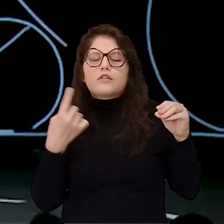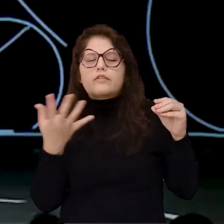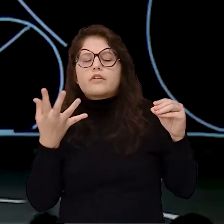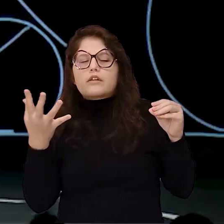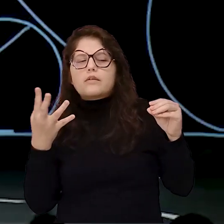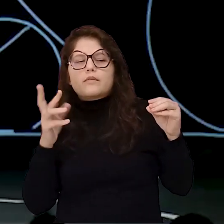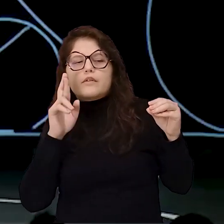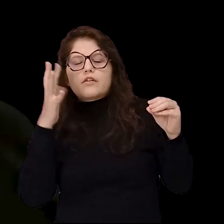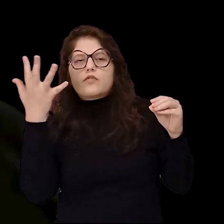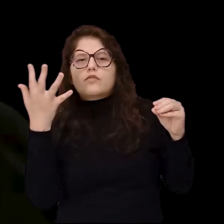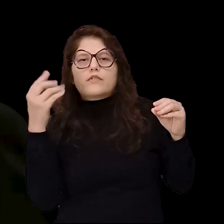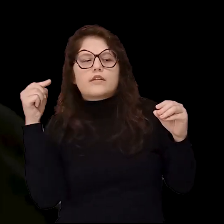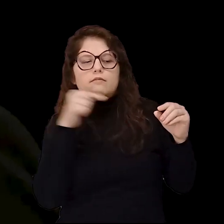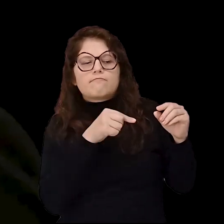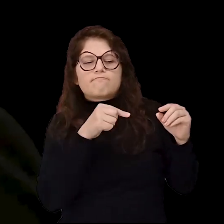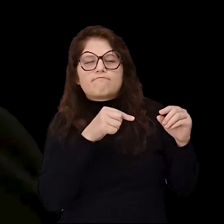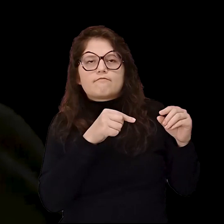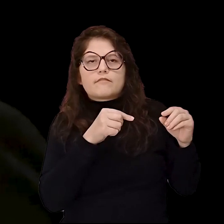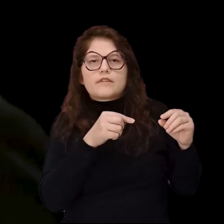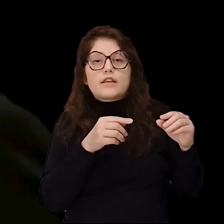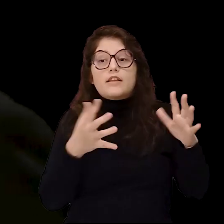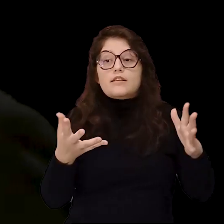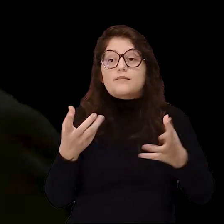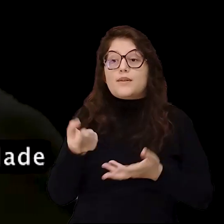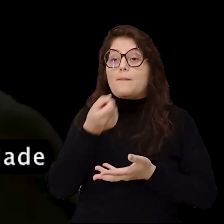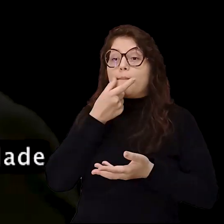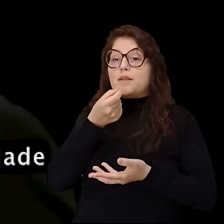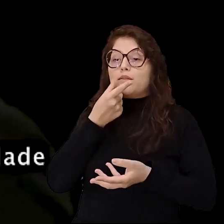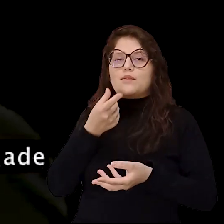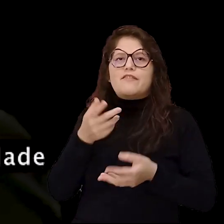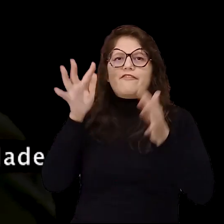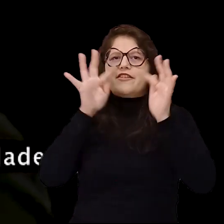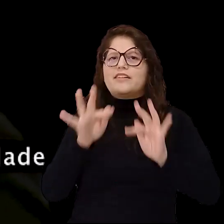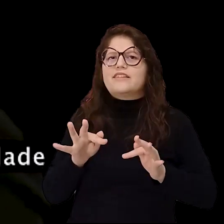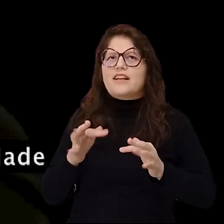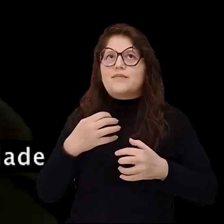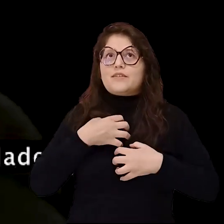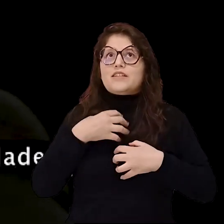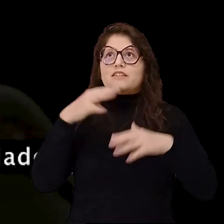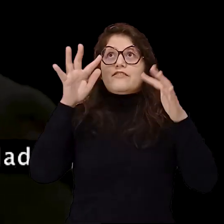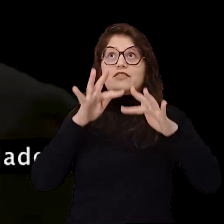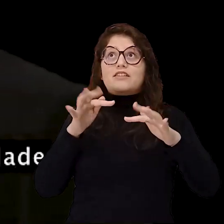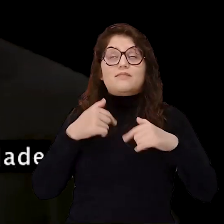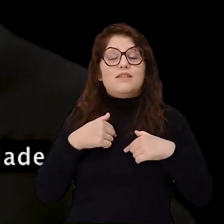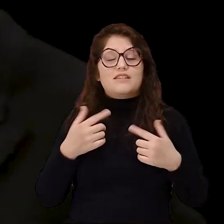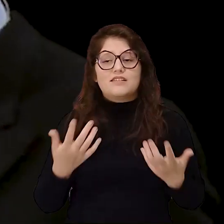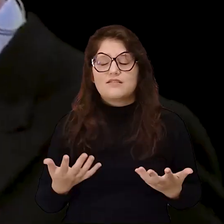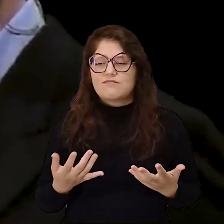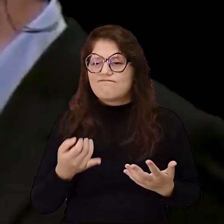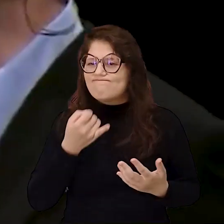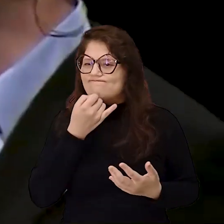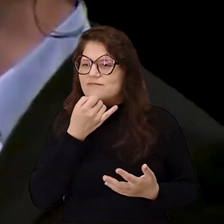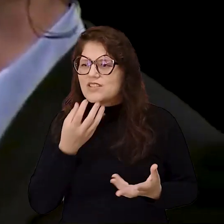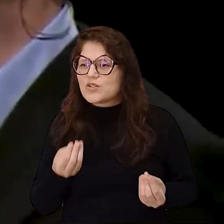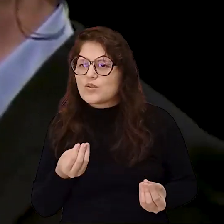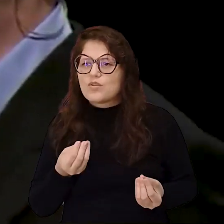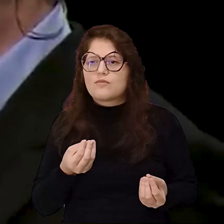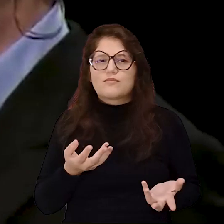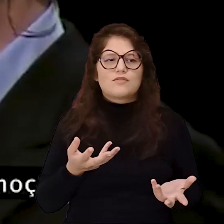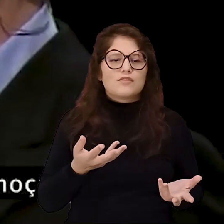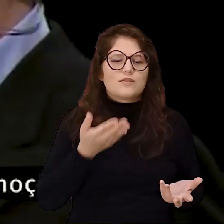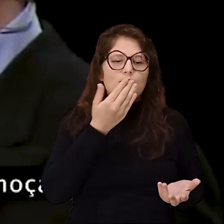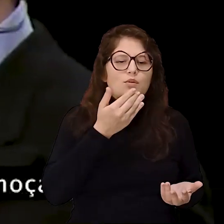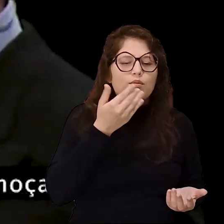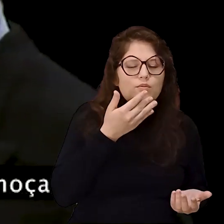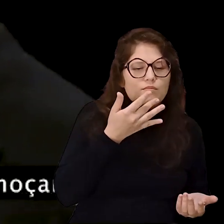to address. So now people say, you take these happy pills and do you feel happy? And I don't.